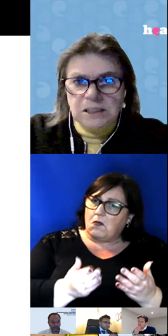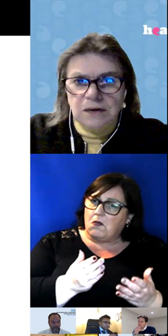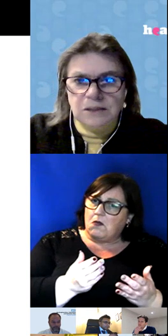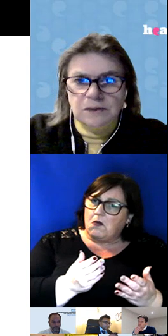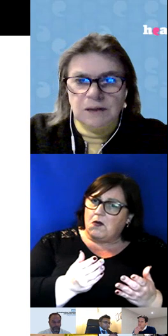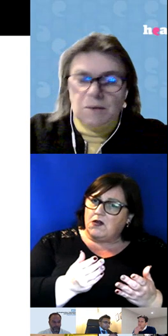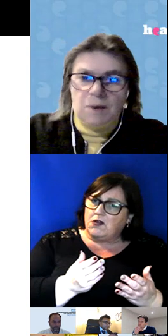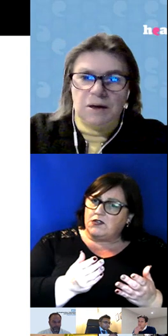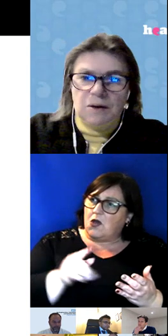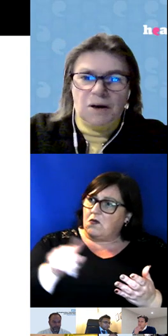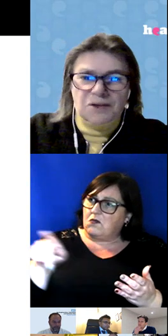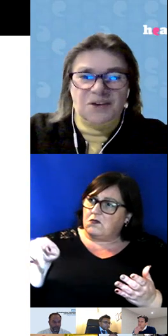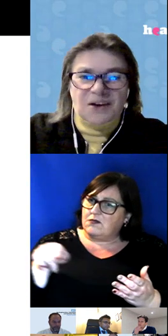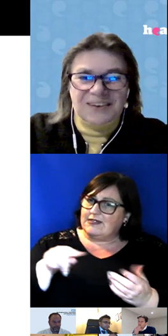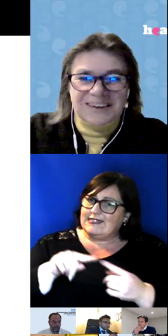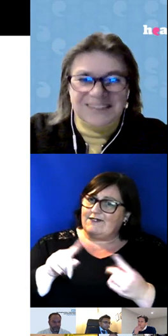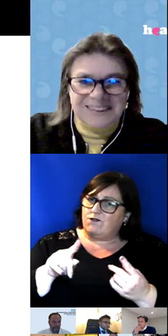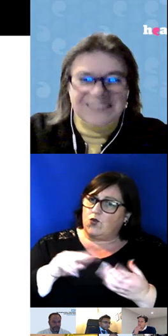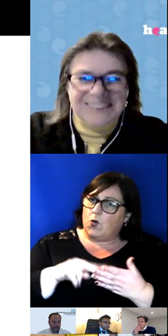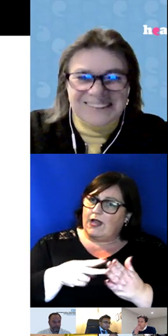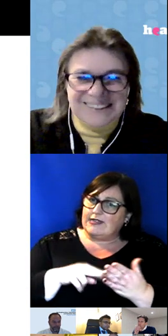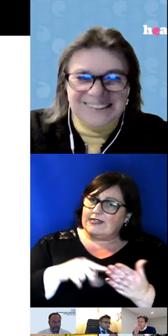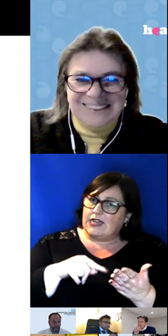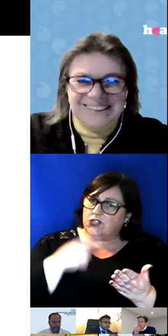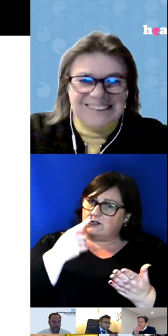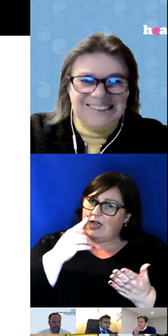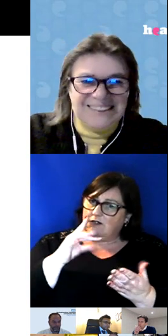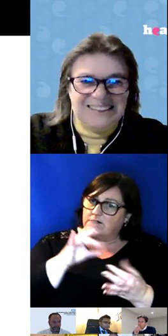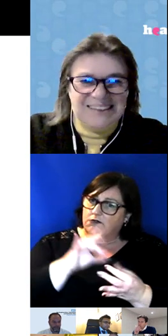organisations can go to? No. That might be a good start.